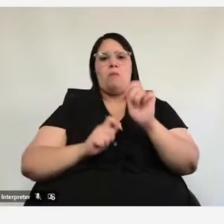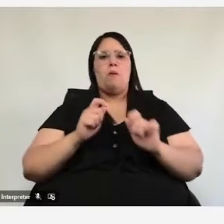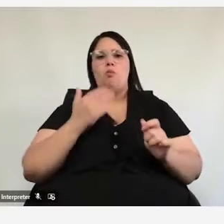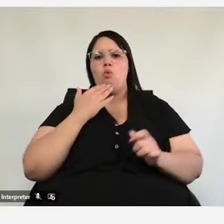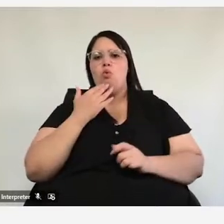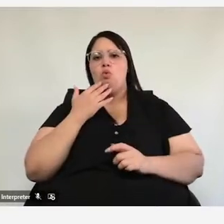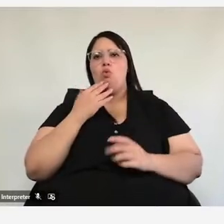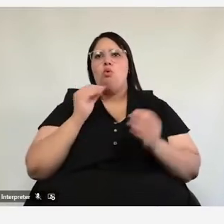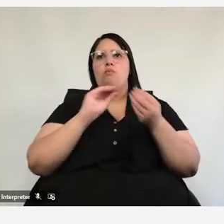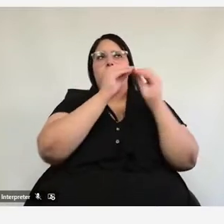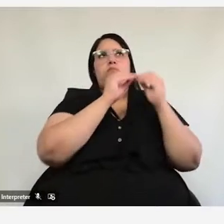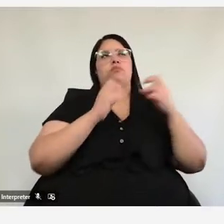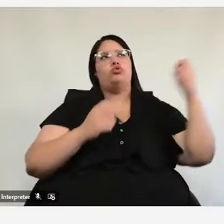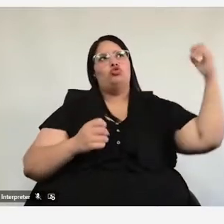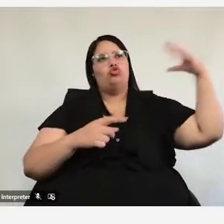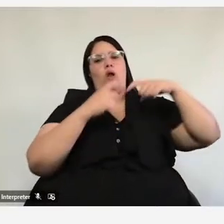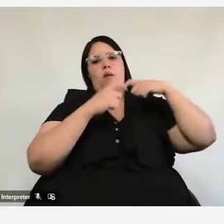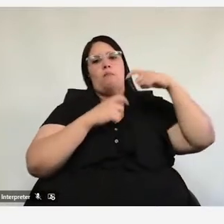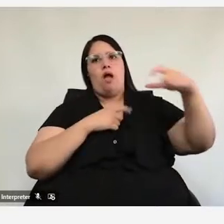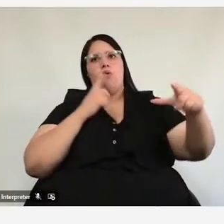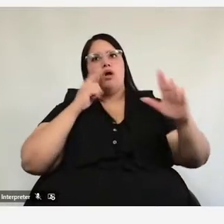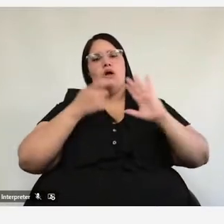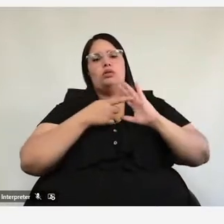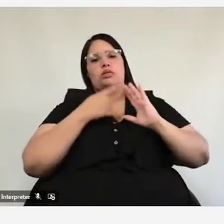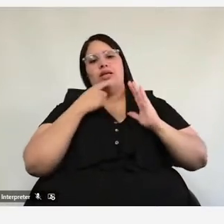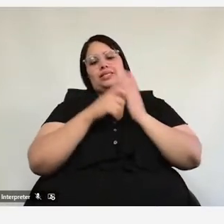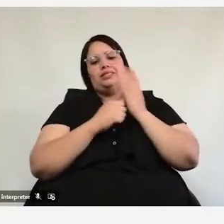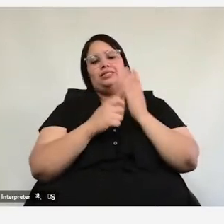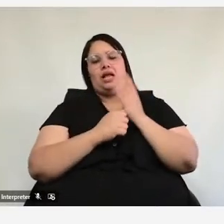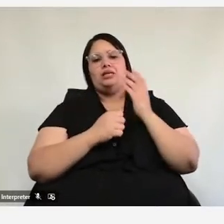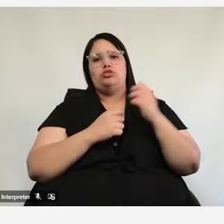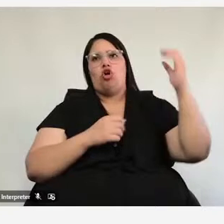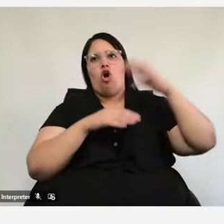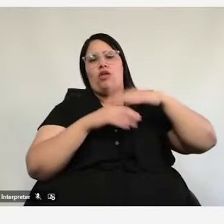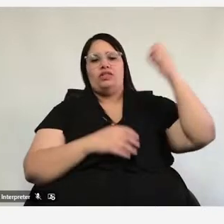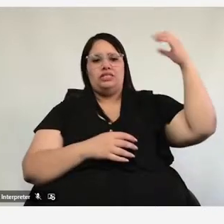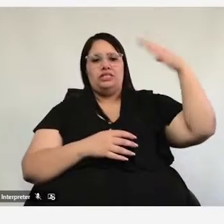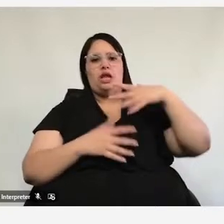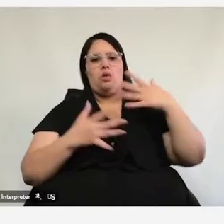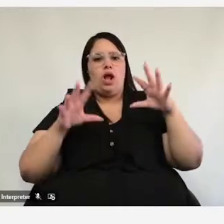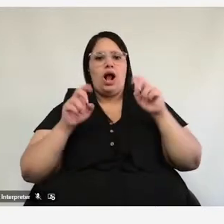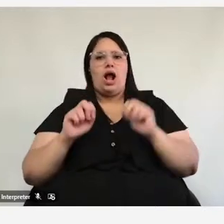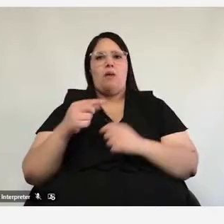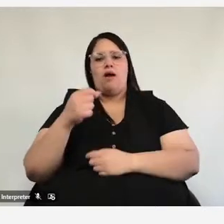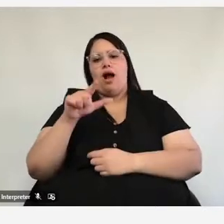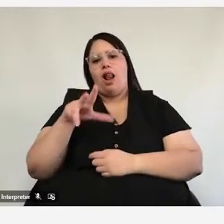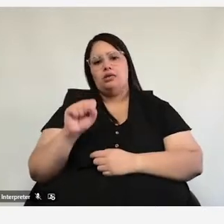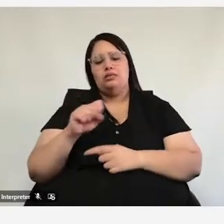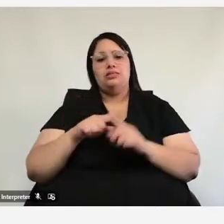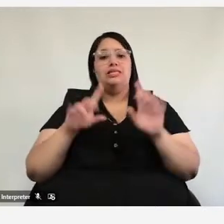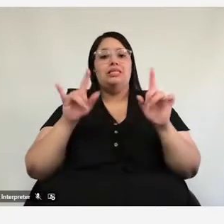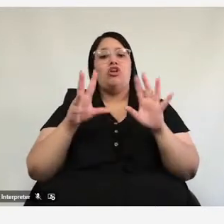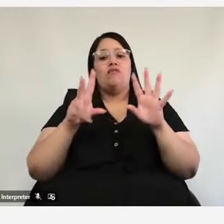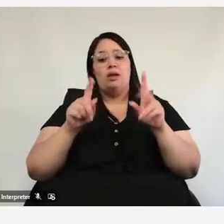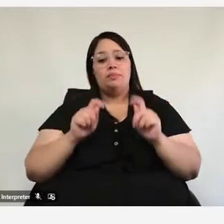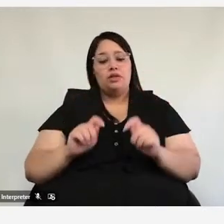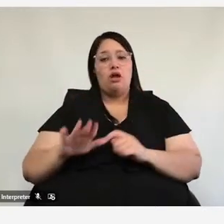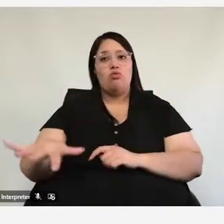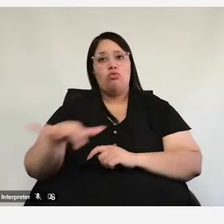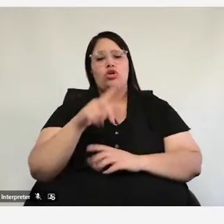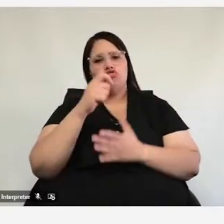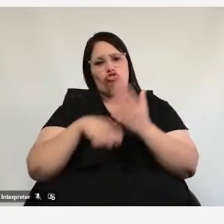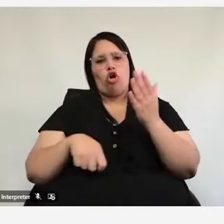installed solar power, as they were called, tax on the sun in Cape Agalas. In the city of Cape Town, they